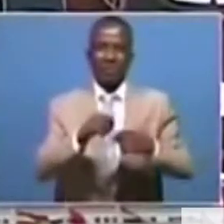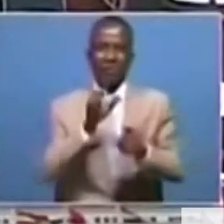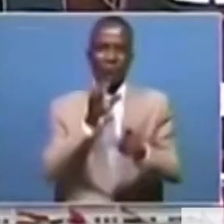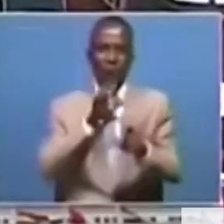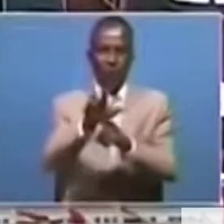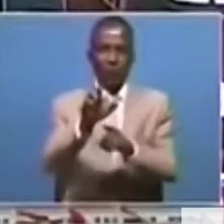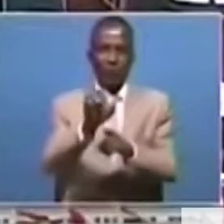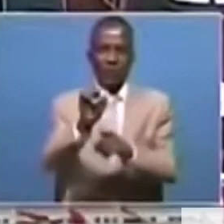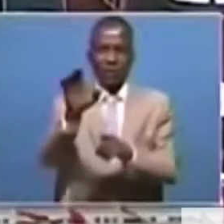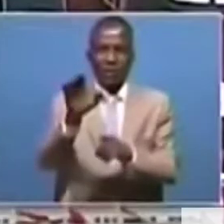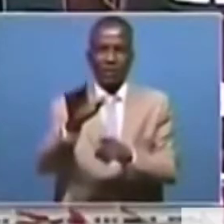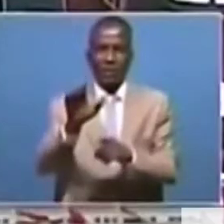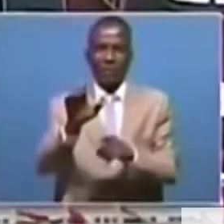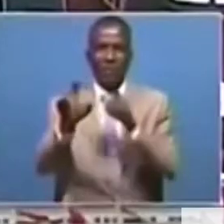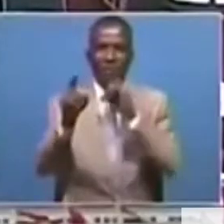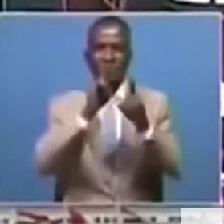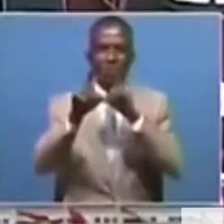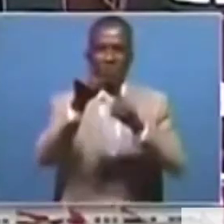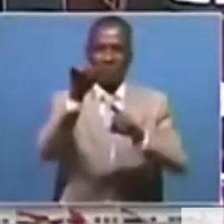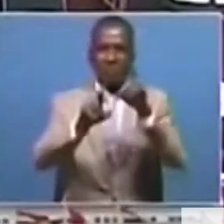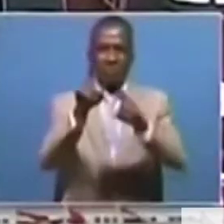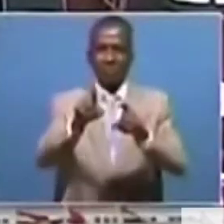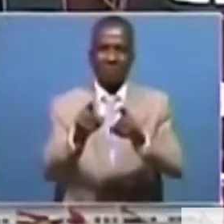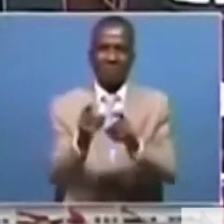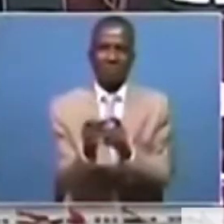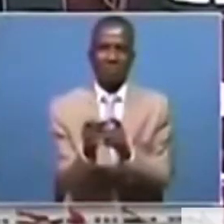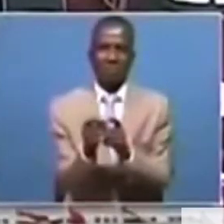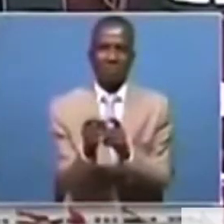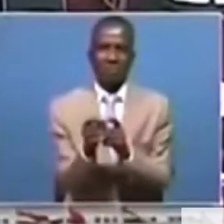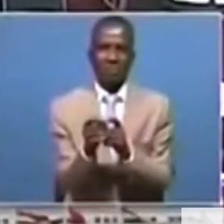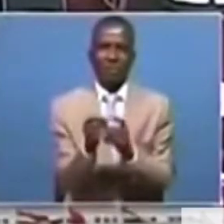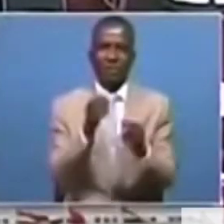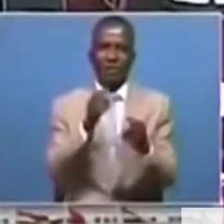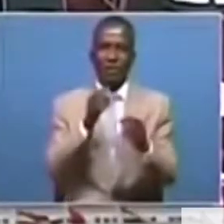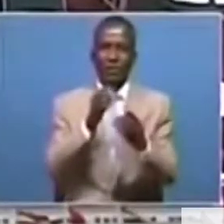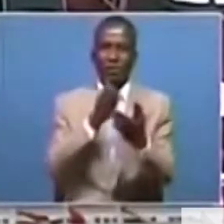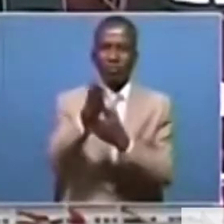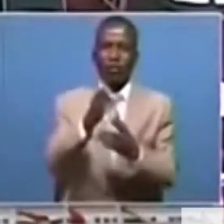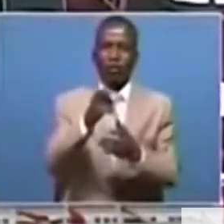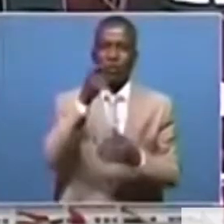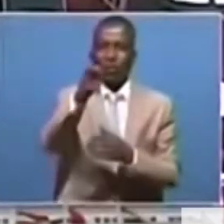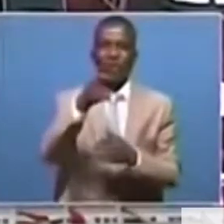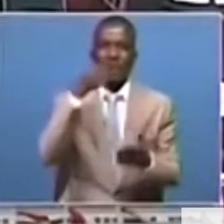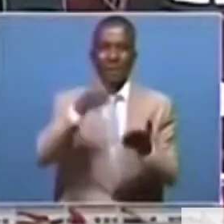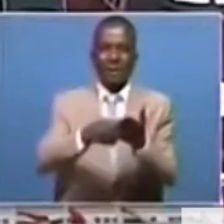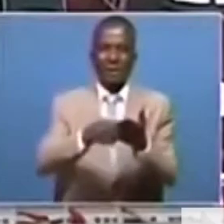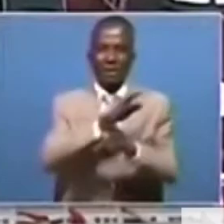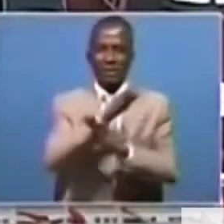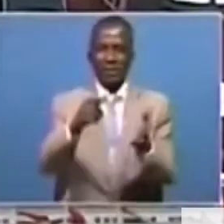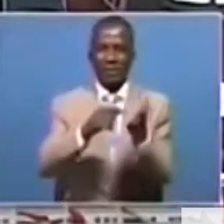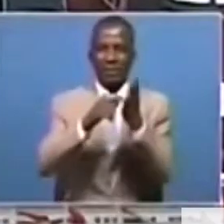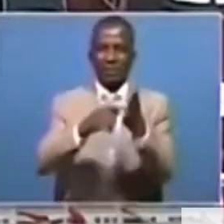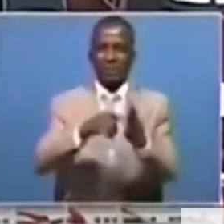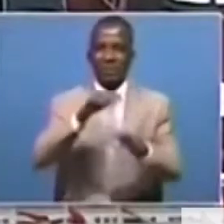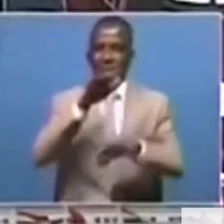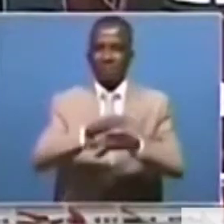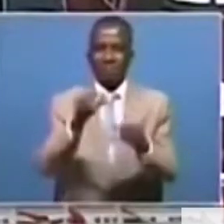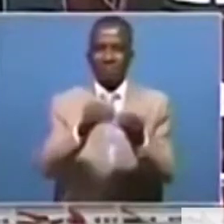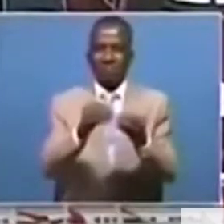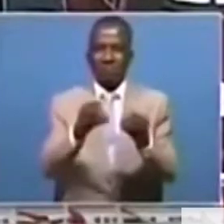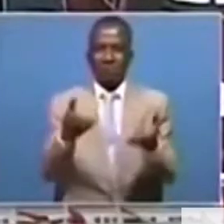compelling his adversary's intended witness to testify through his subpoena without indicating the sort of evidence he intends to